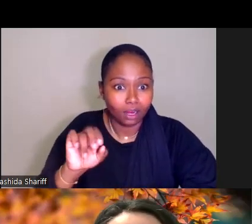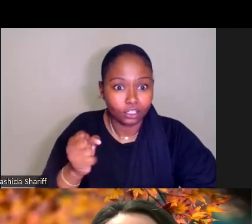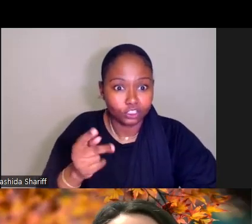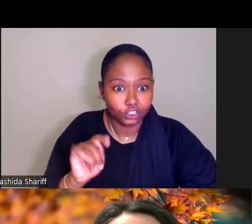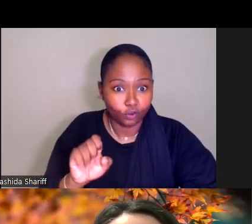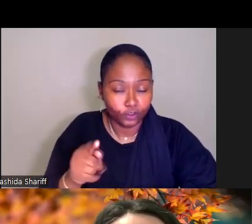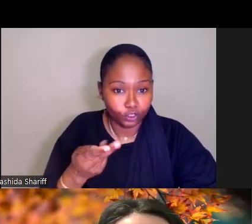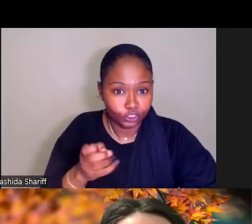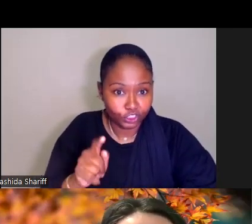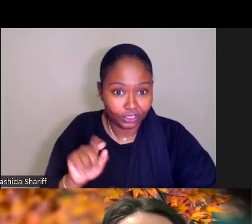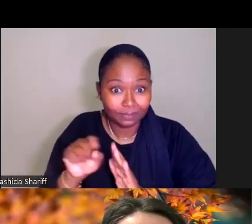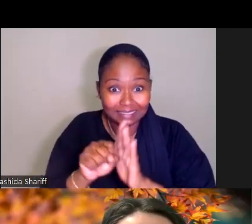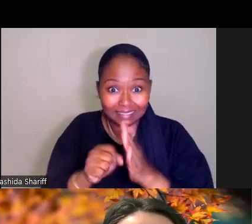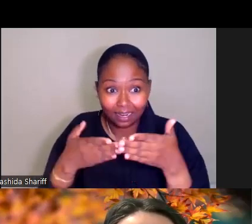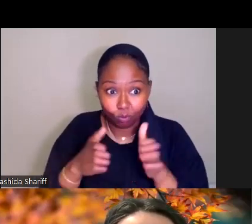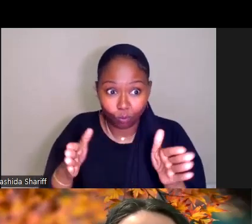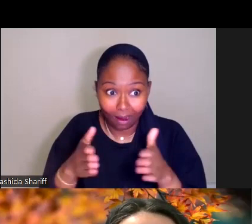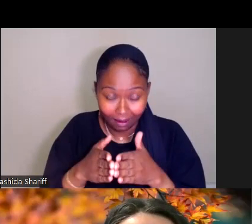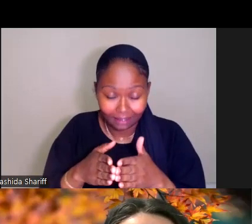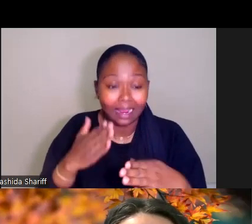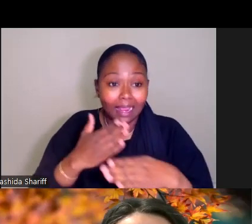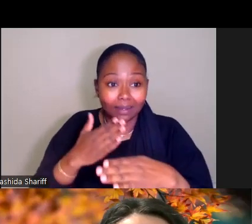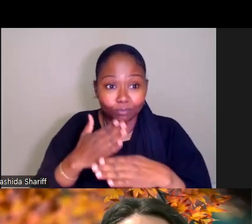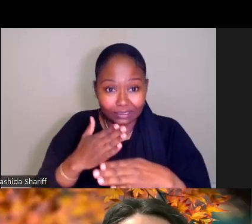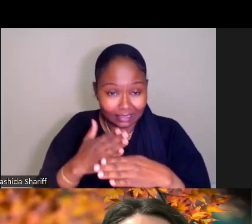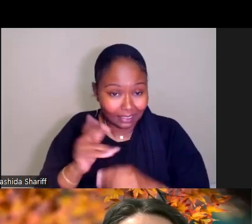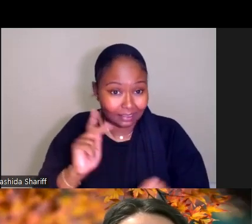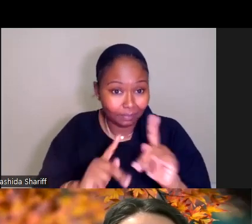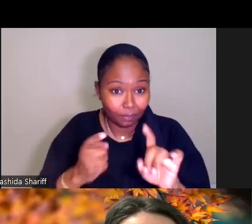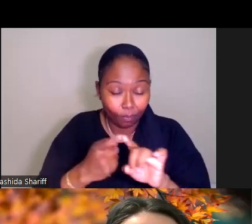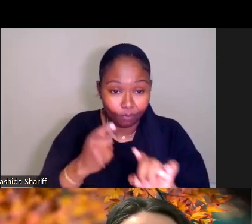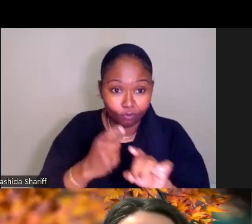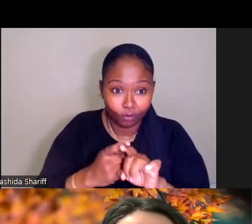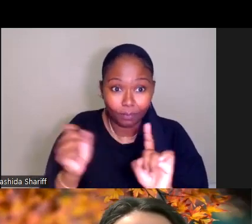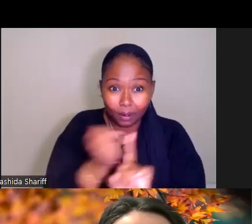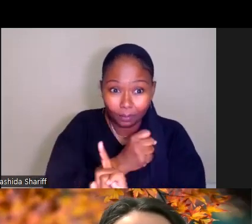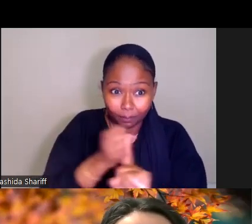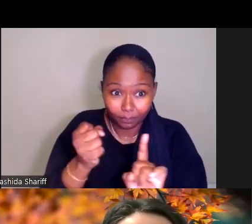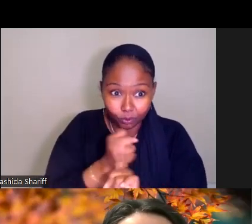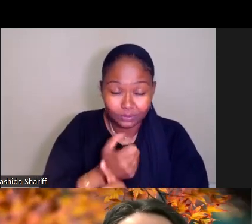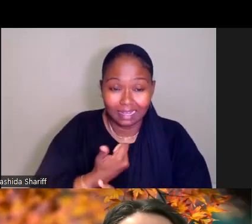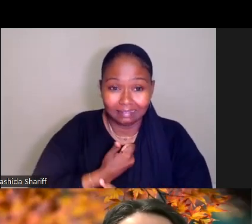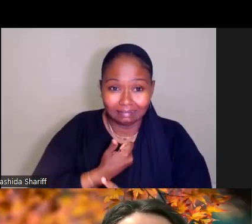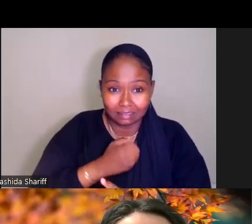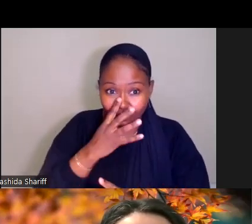protecting vulnerable individuals from abuse, neglect, exploitation, and self-neglect. And I've been in the position